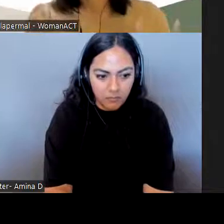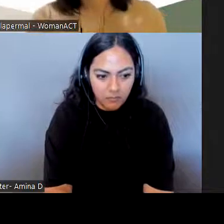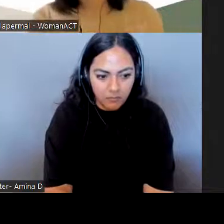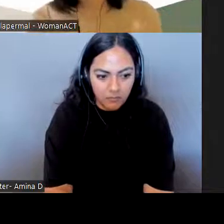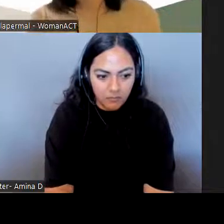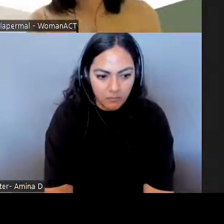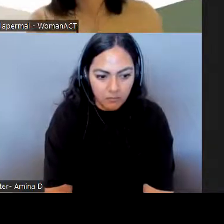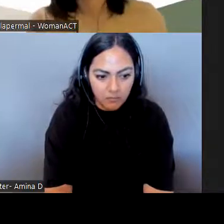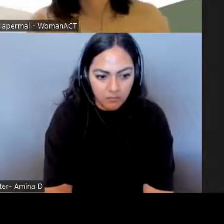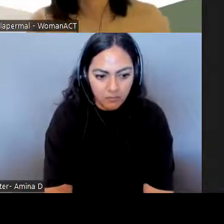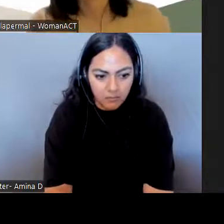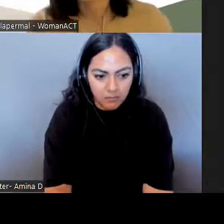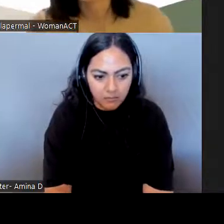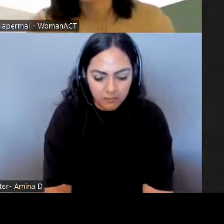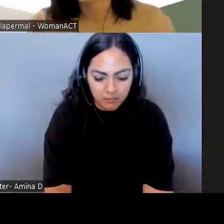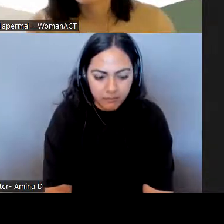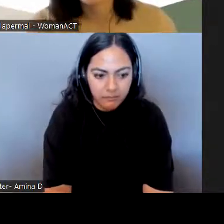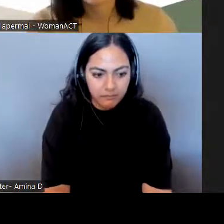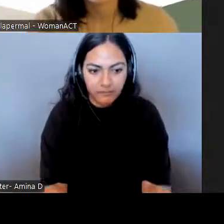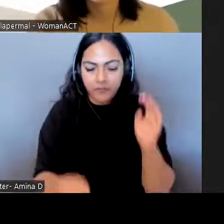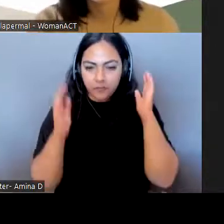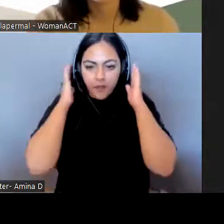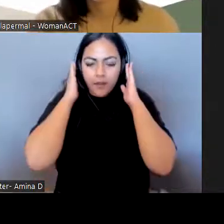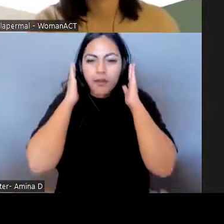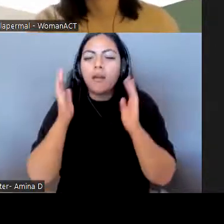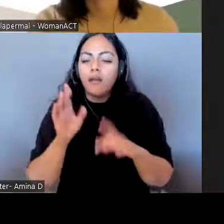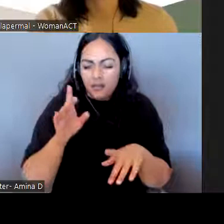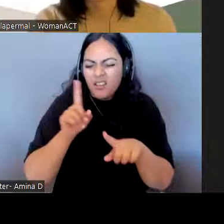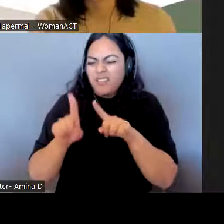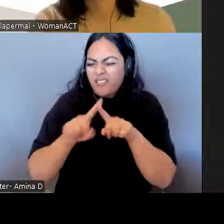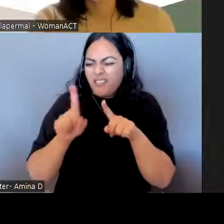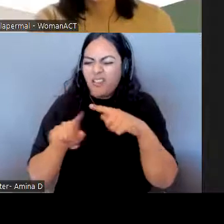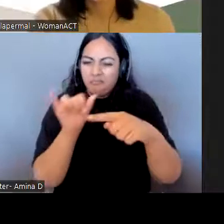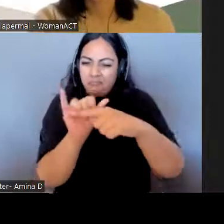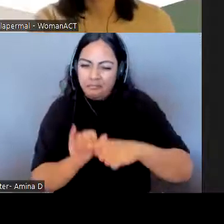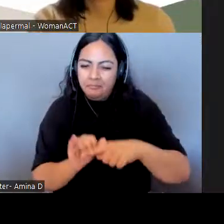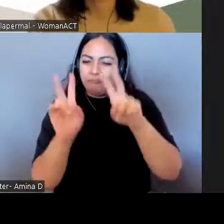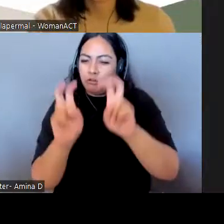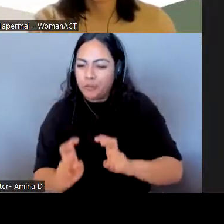was different types of terminologies used to describe economic abuse of experiences.